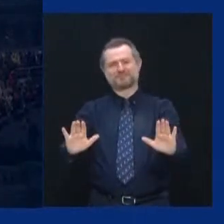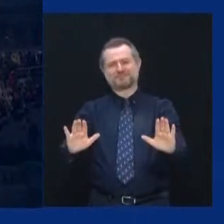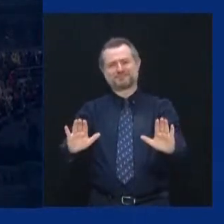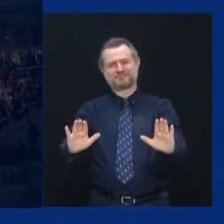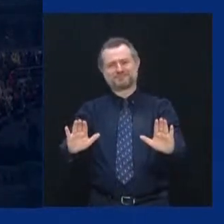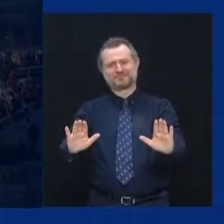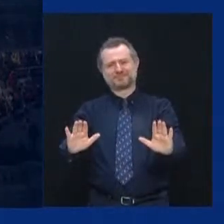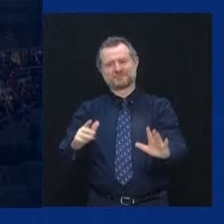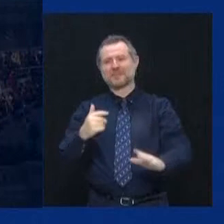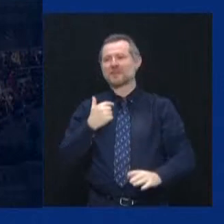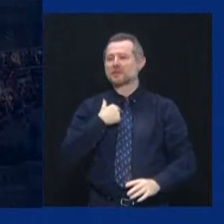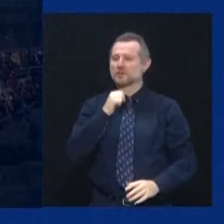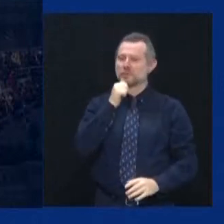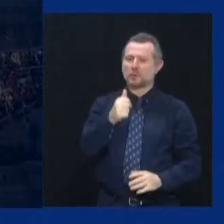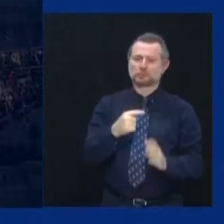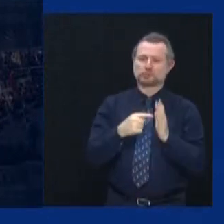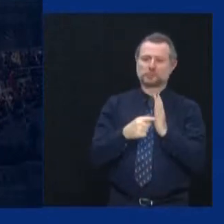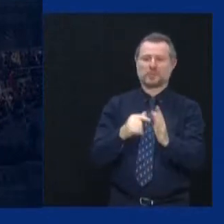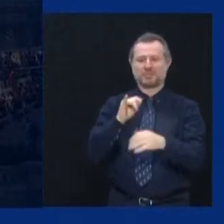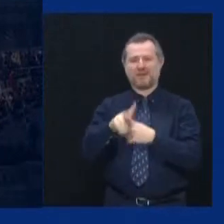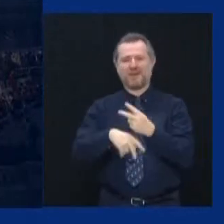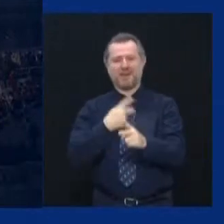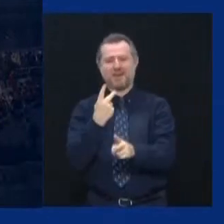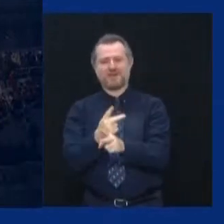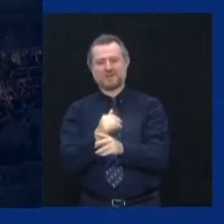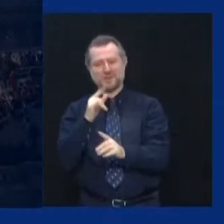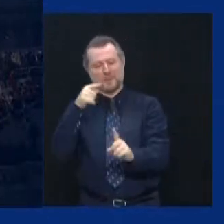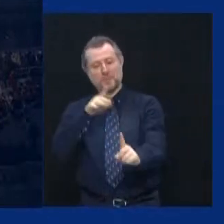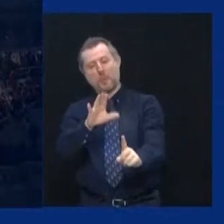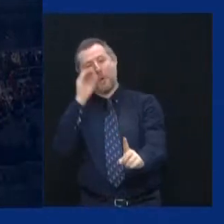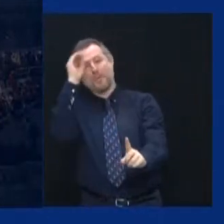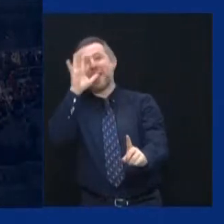those sentiments. You don't.